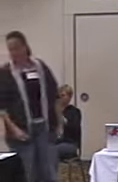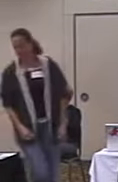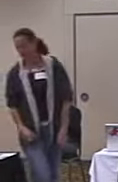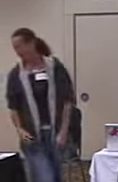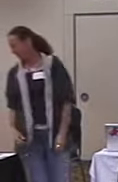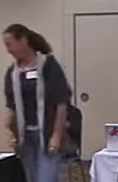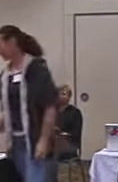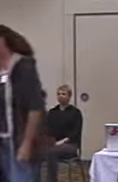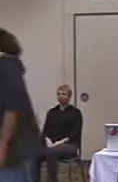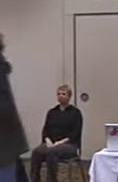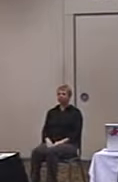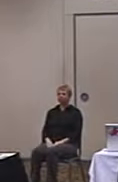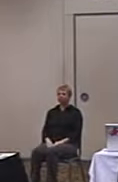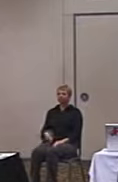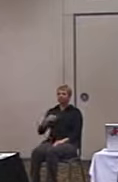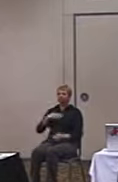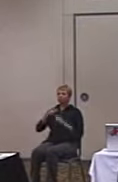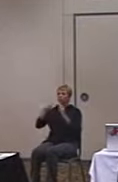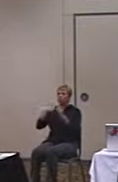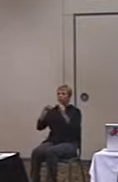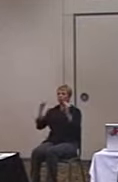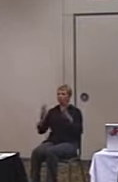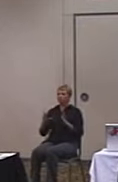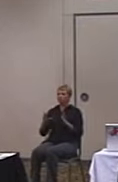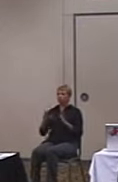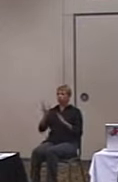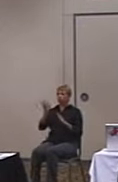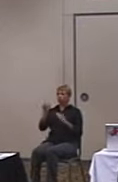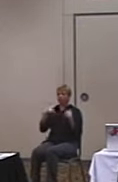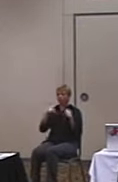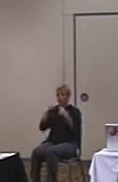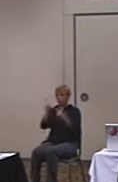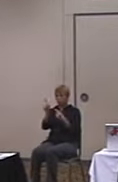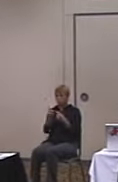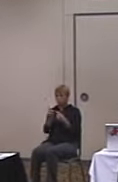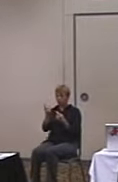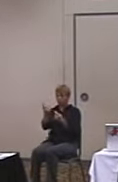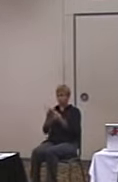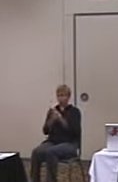you ask me questions, I'm going to be the teacher when I answer you.